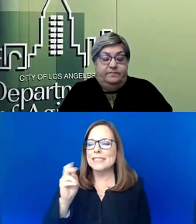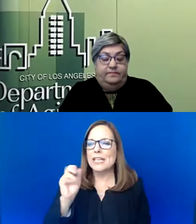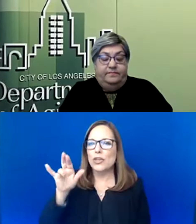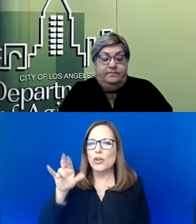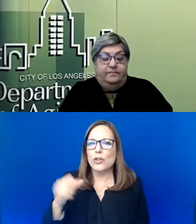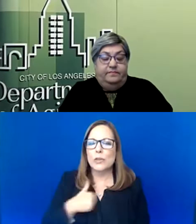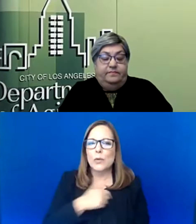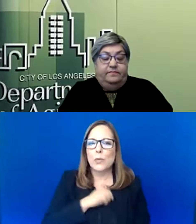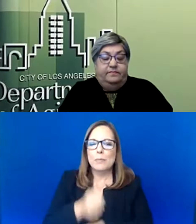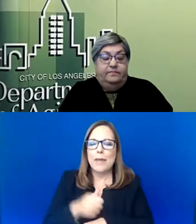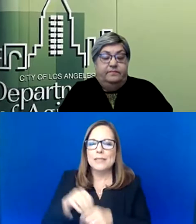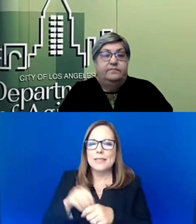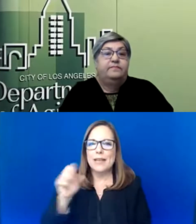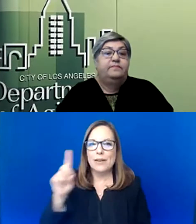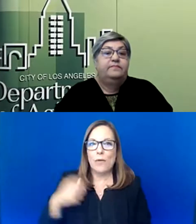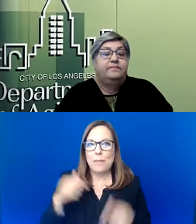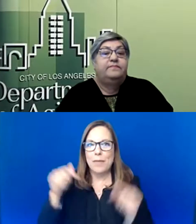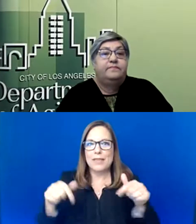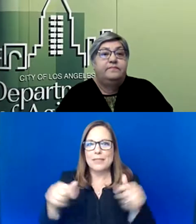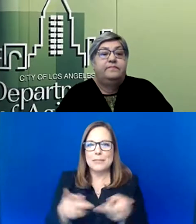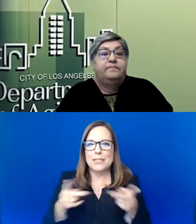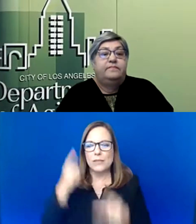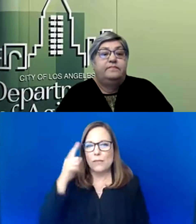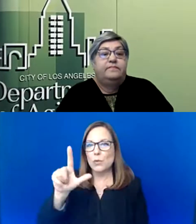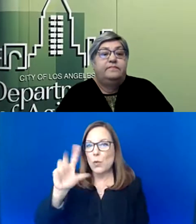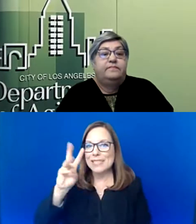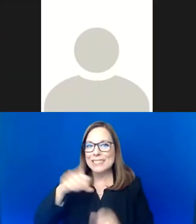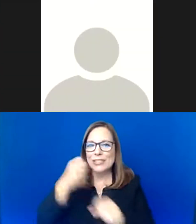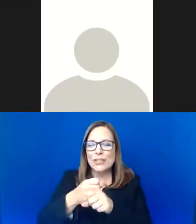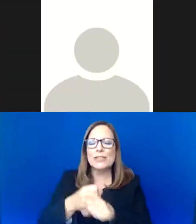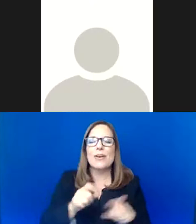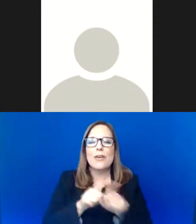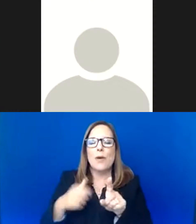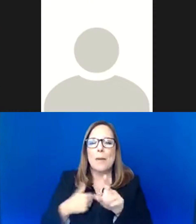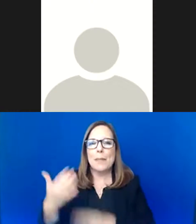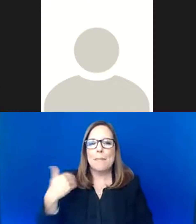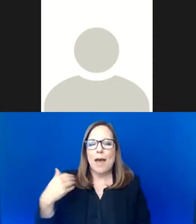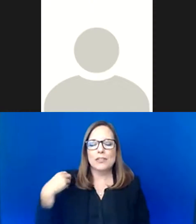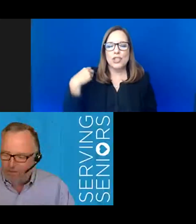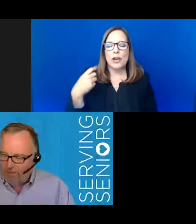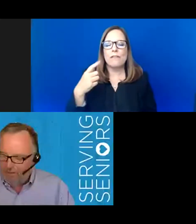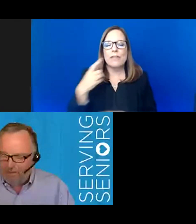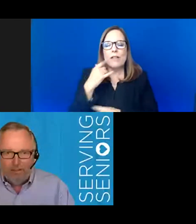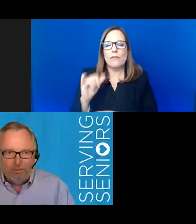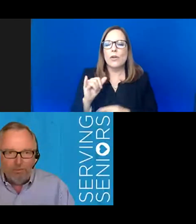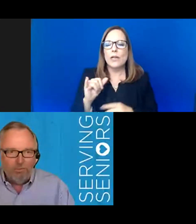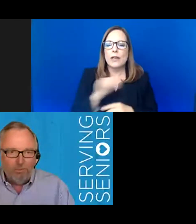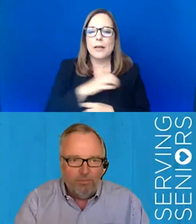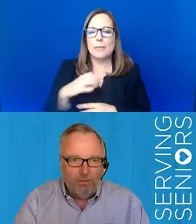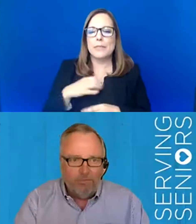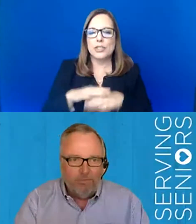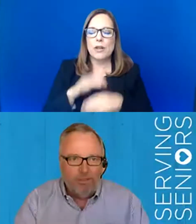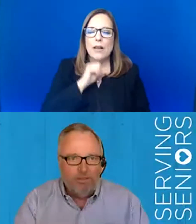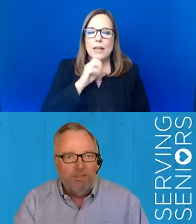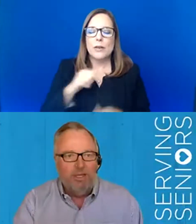in my position for 26 years. I'm also the past chair of the California Commission on Aging. I'm a current board member